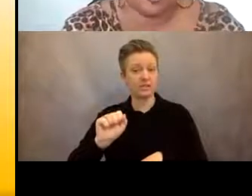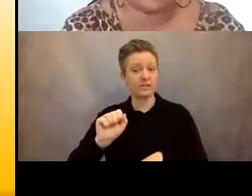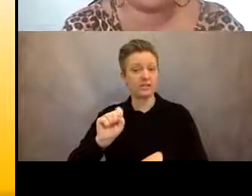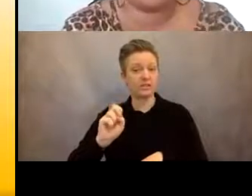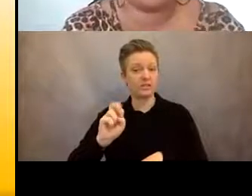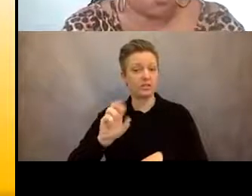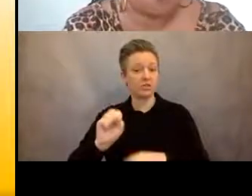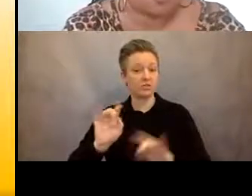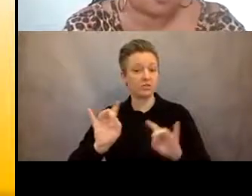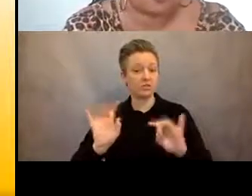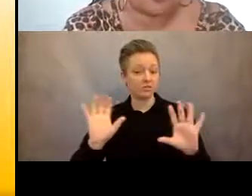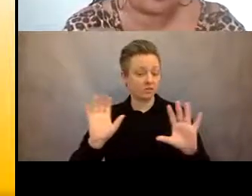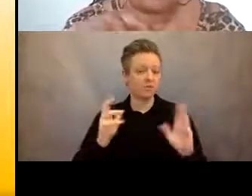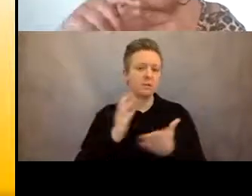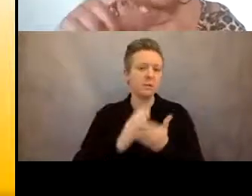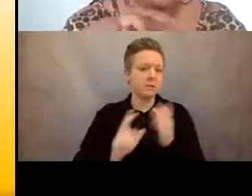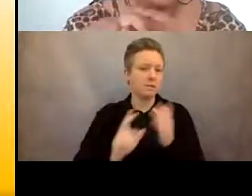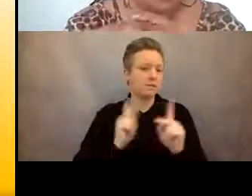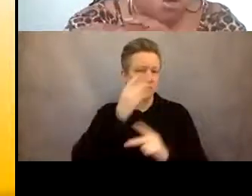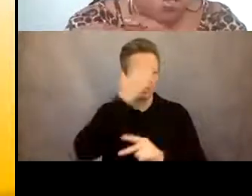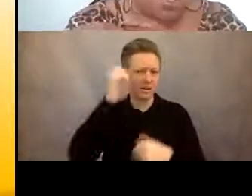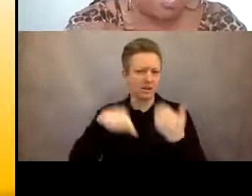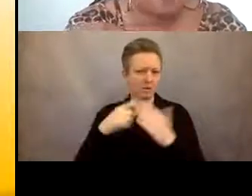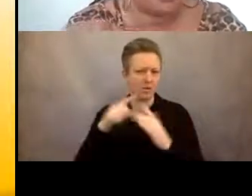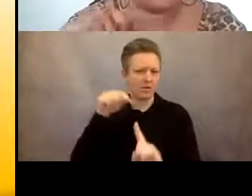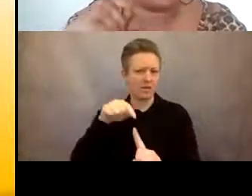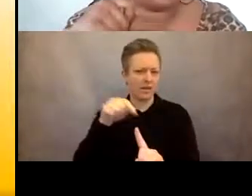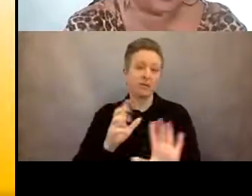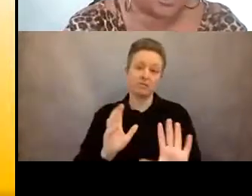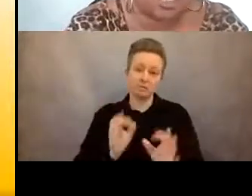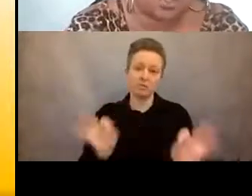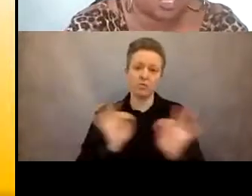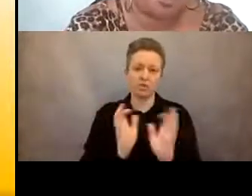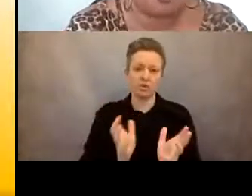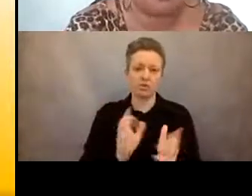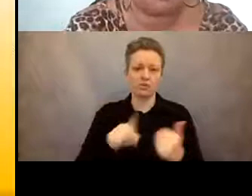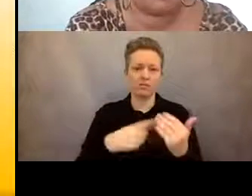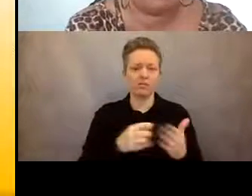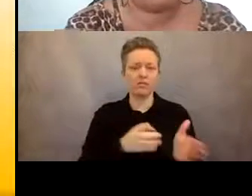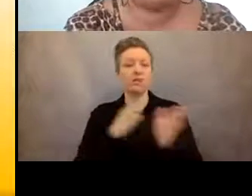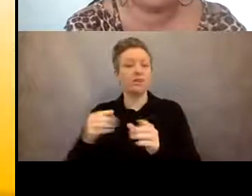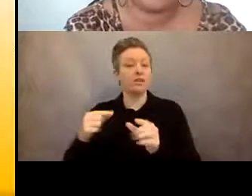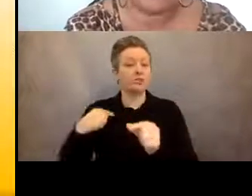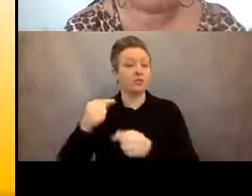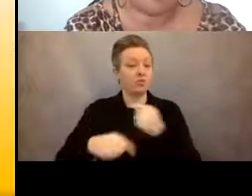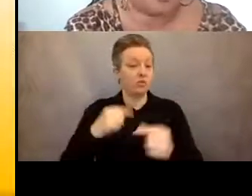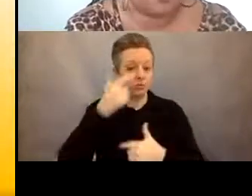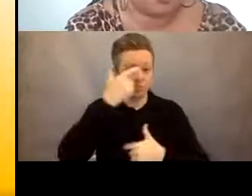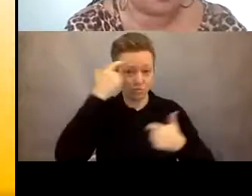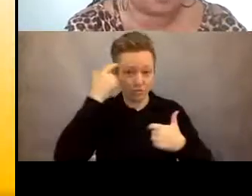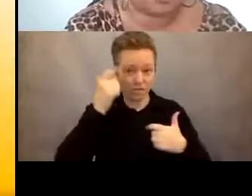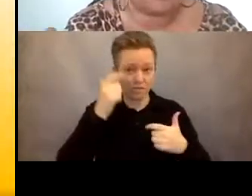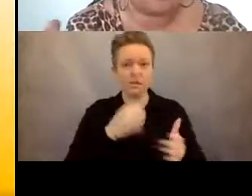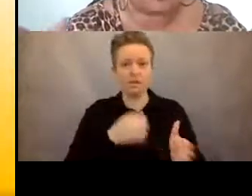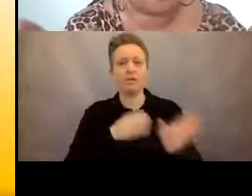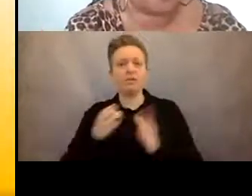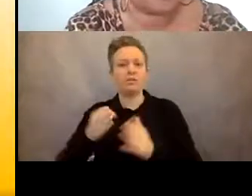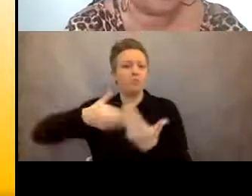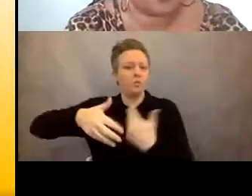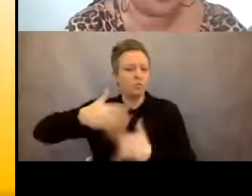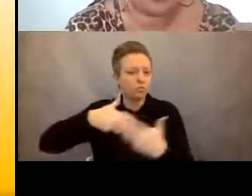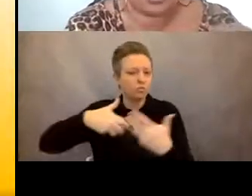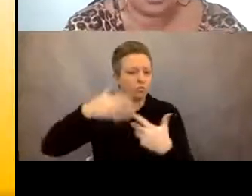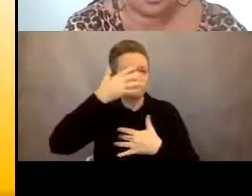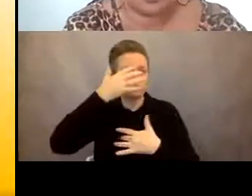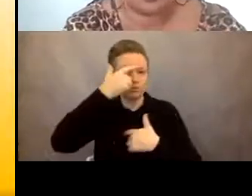Traumatic interactions with law enforcement, historical trauma, generational trauma. Feel free to expand on those and give some examples